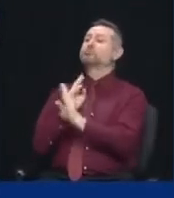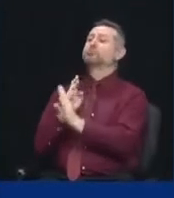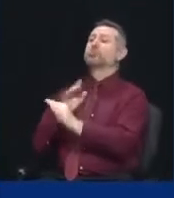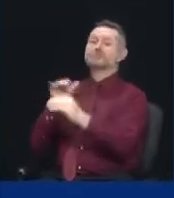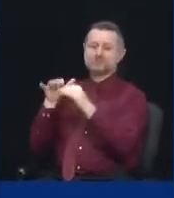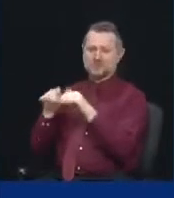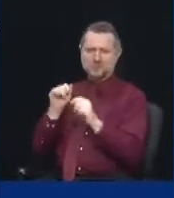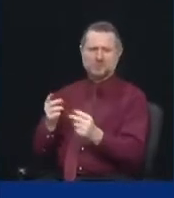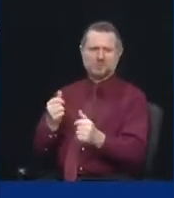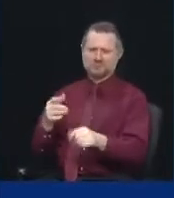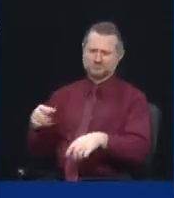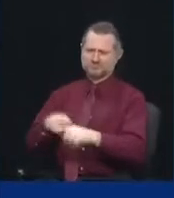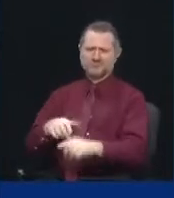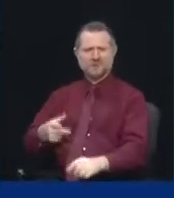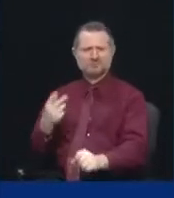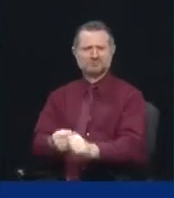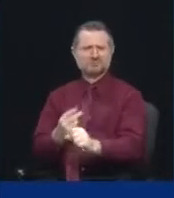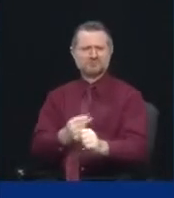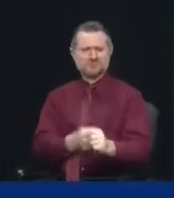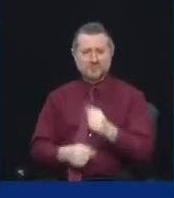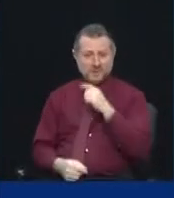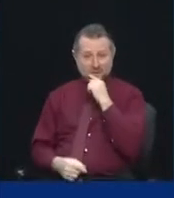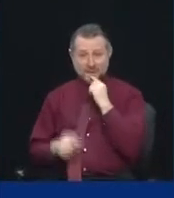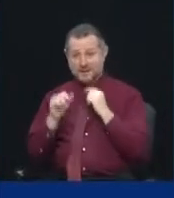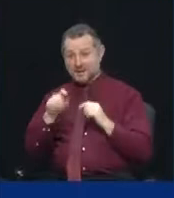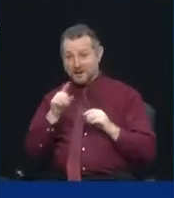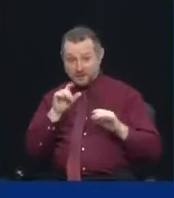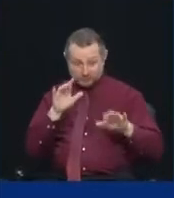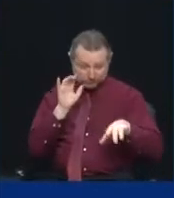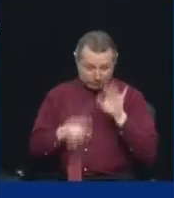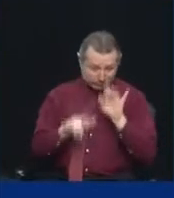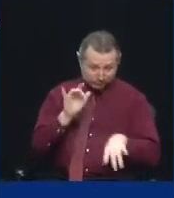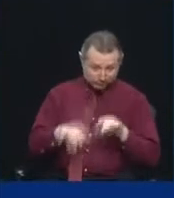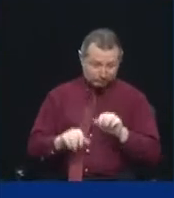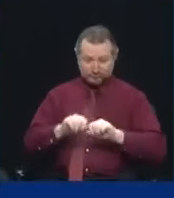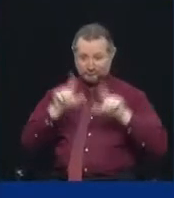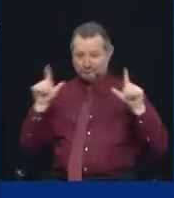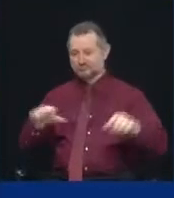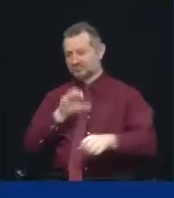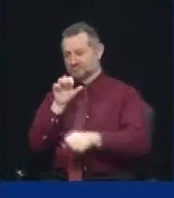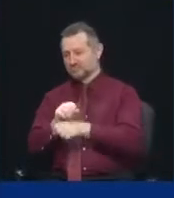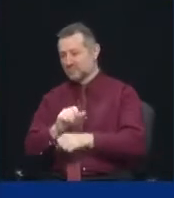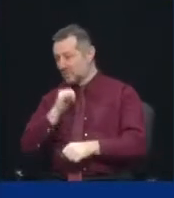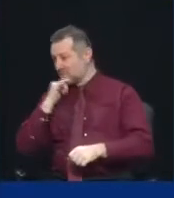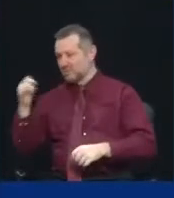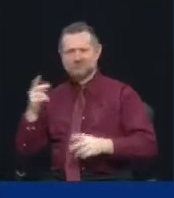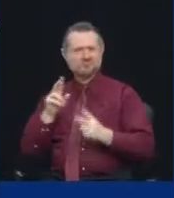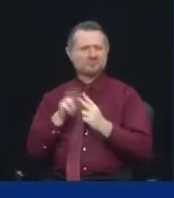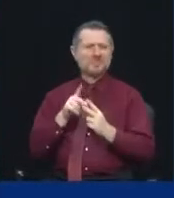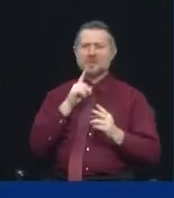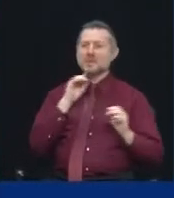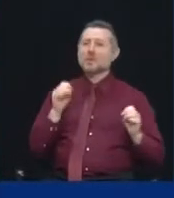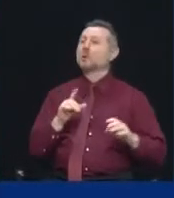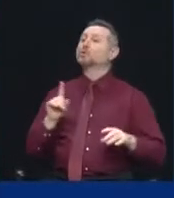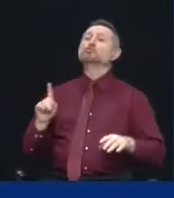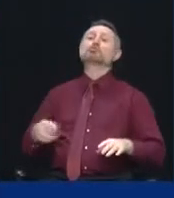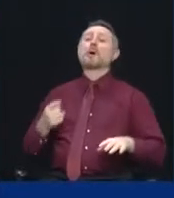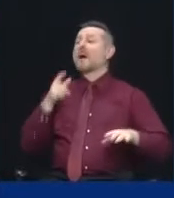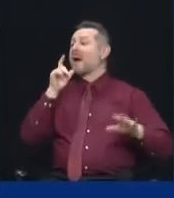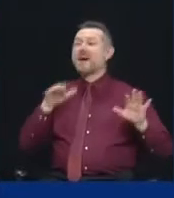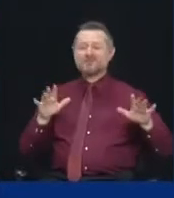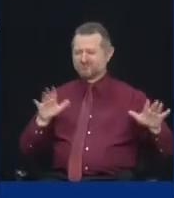vaccine. You don't have to go on the internet. You don't have to make a phone call. You don't have to do anything. Just show